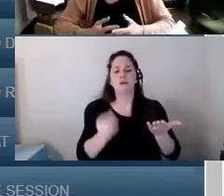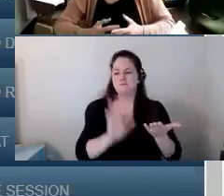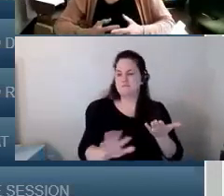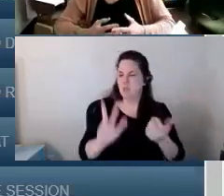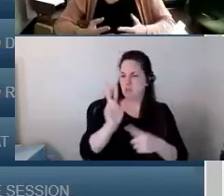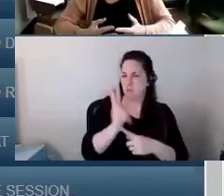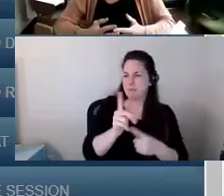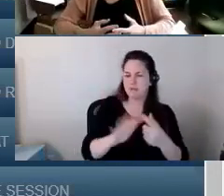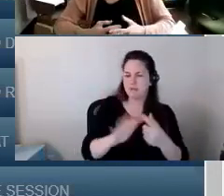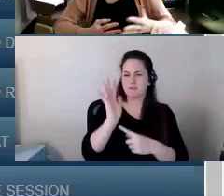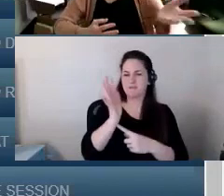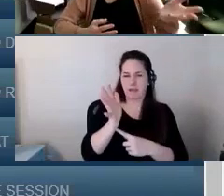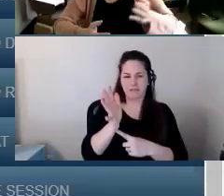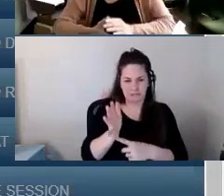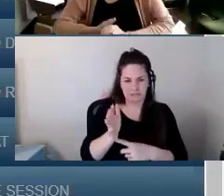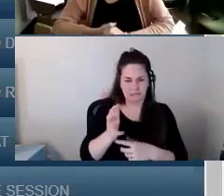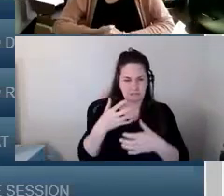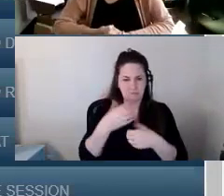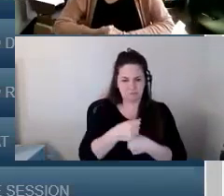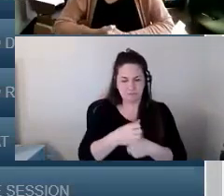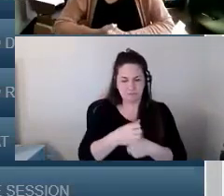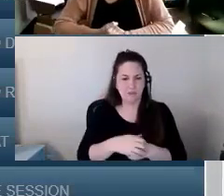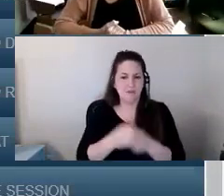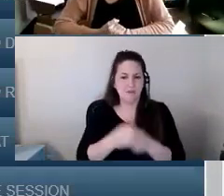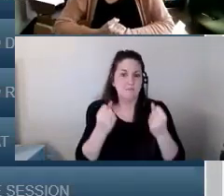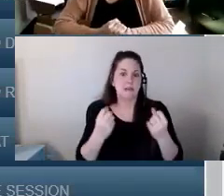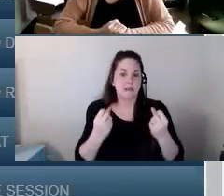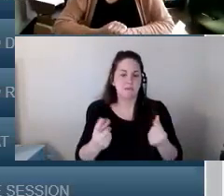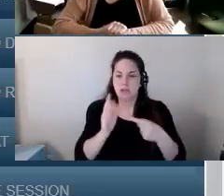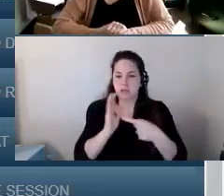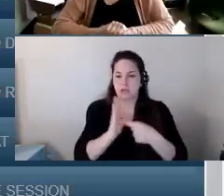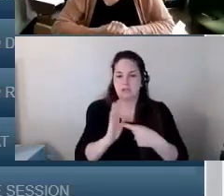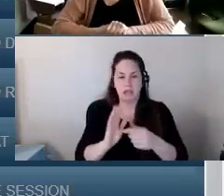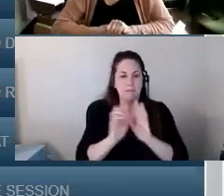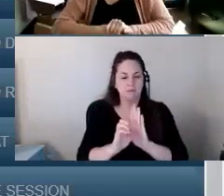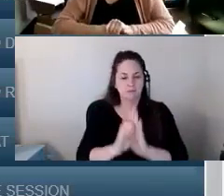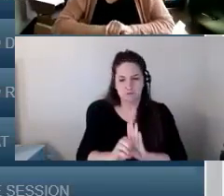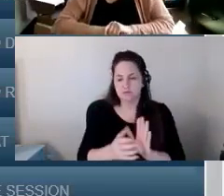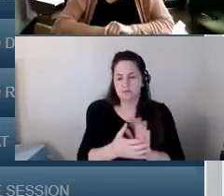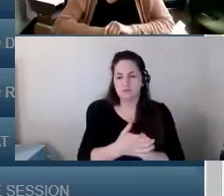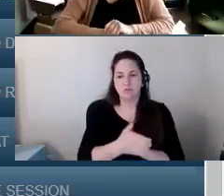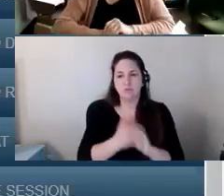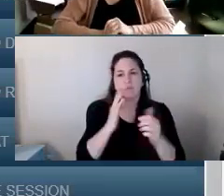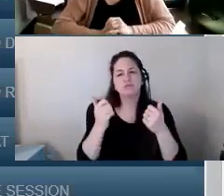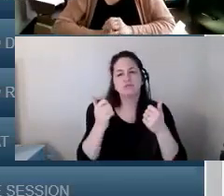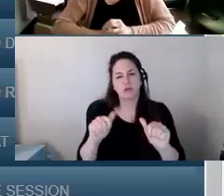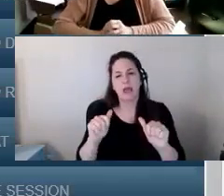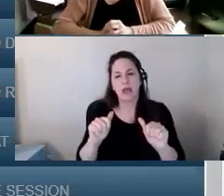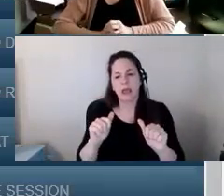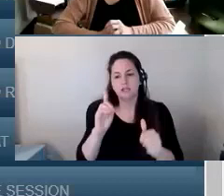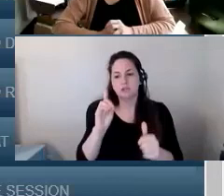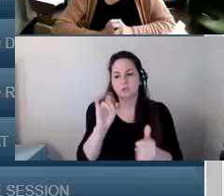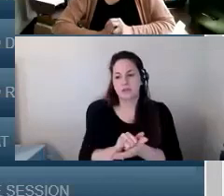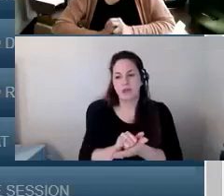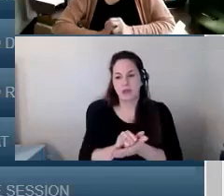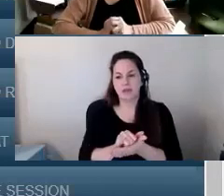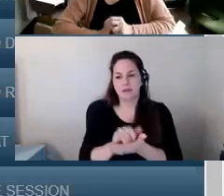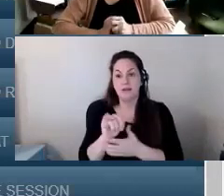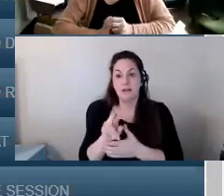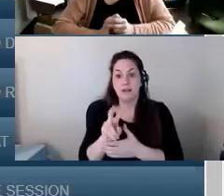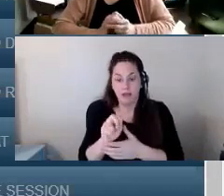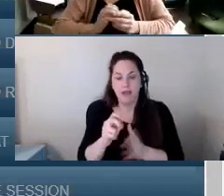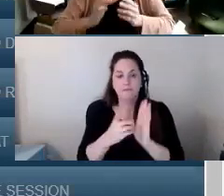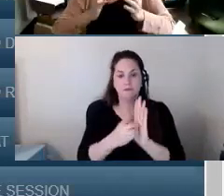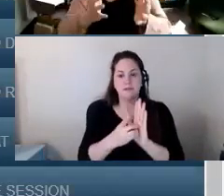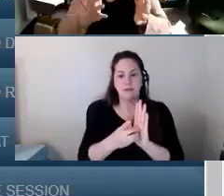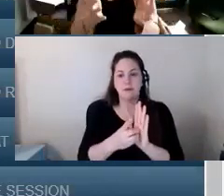5 minute zone. There's many illustrations of that, and we'll actually try to do some live